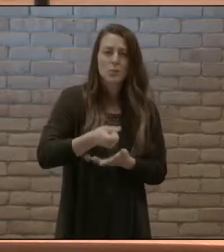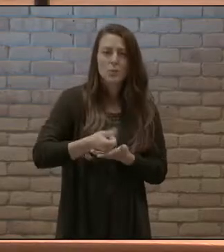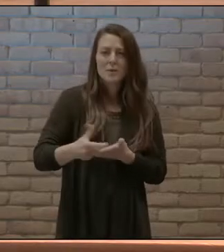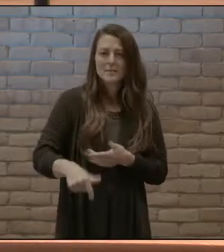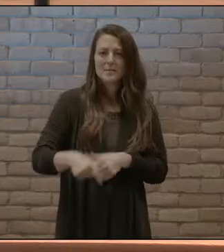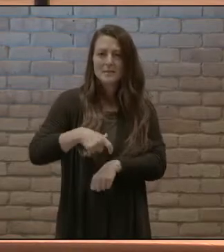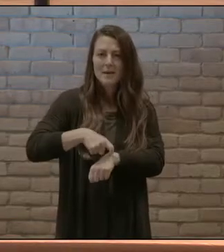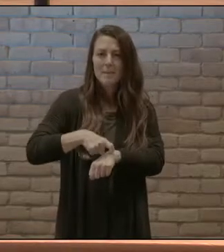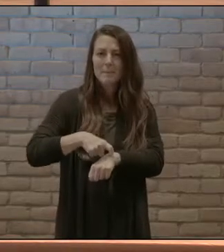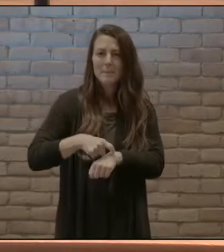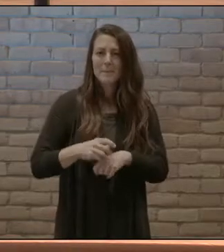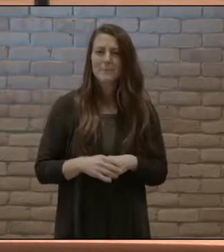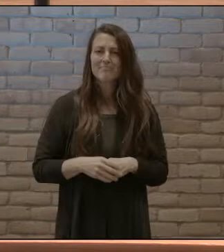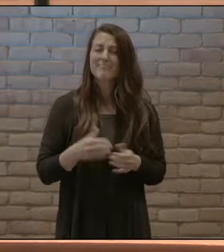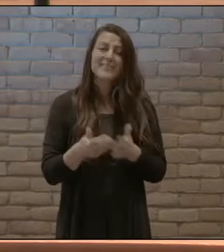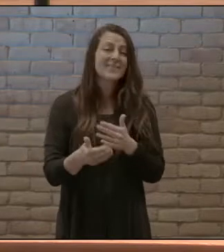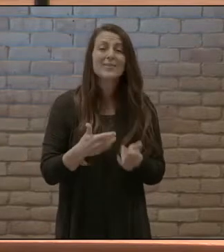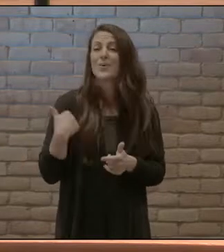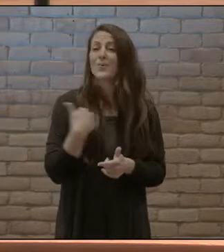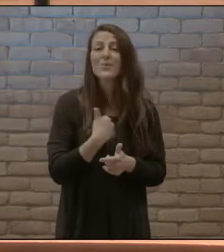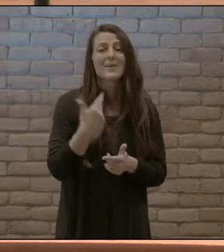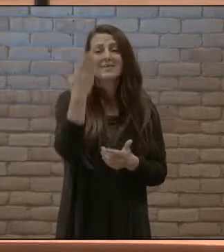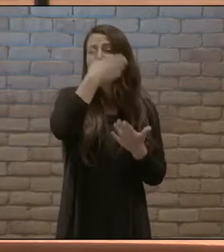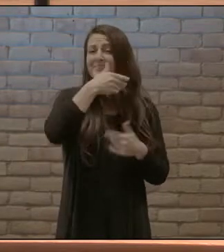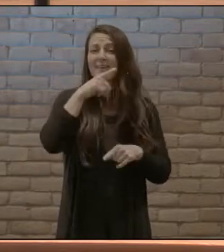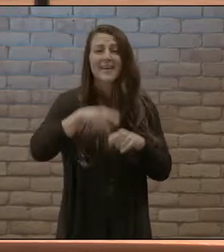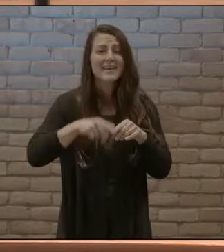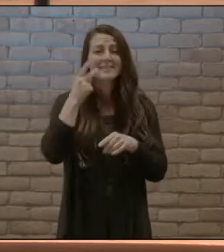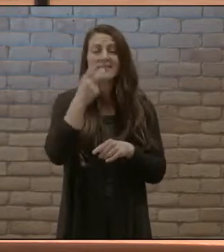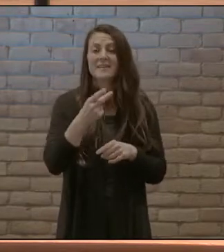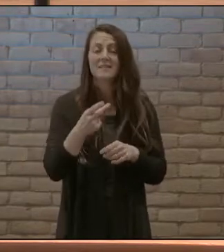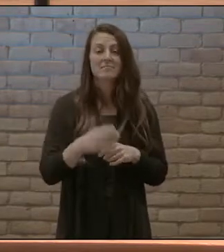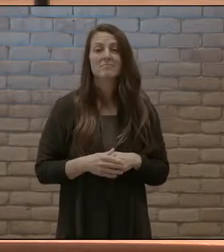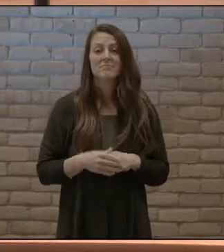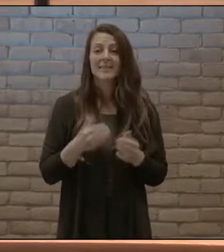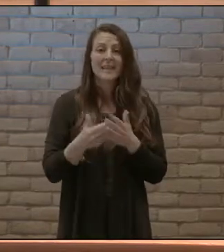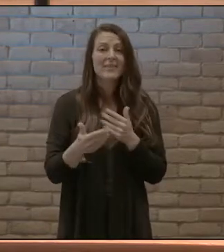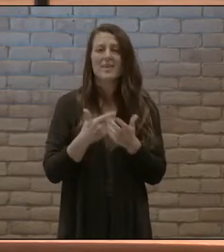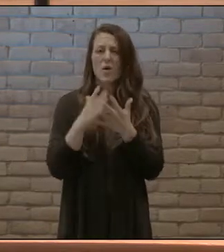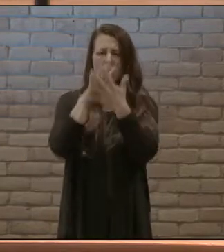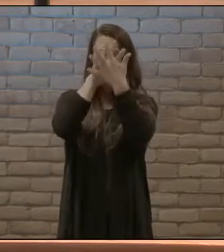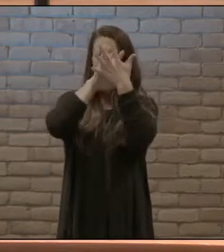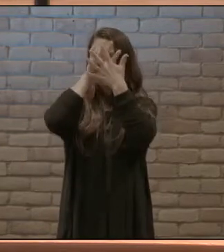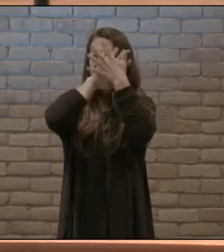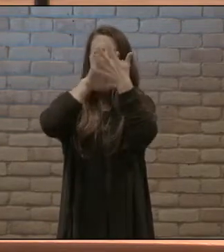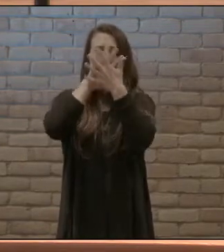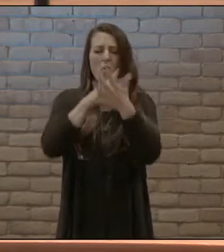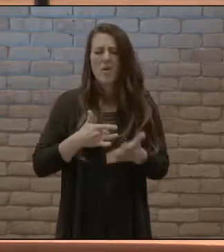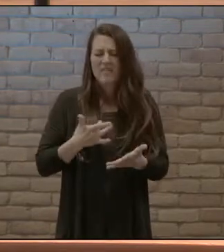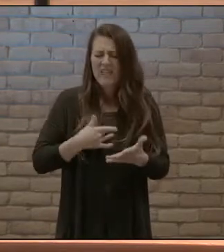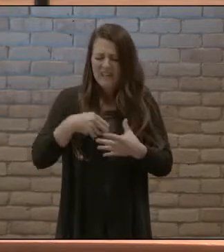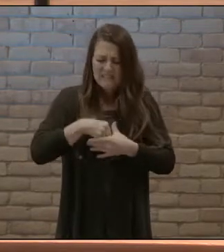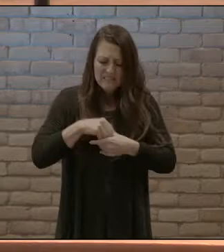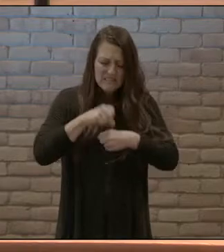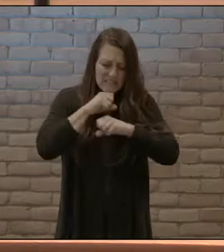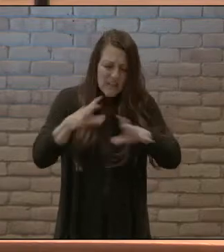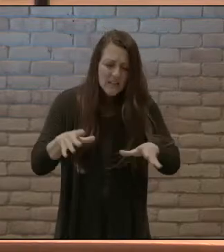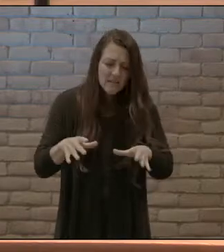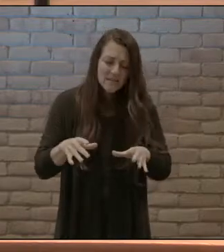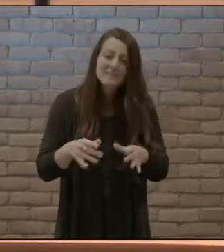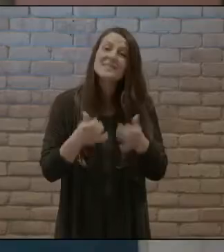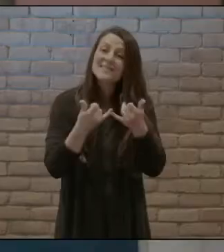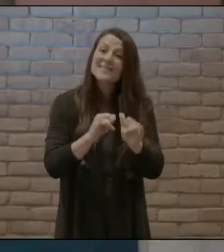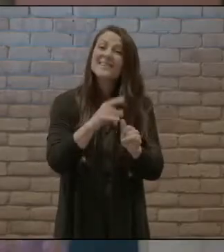we can't see it, and even when it's not right there in front of us, when we're not feeling it, God is